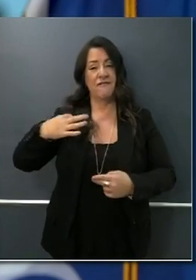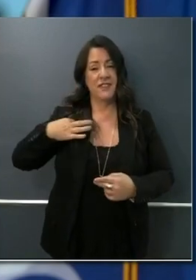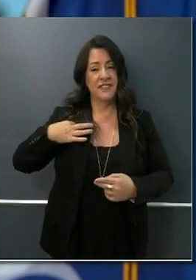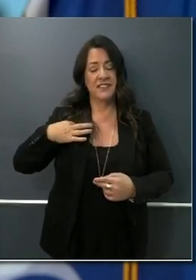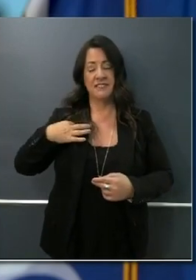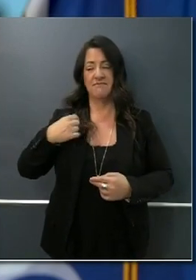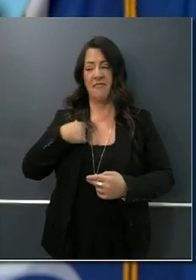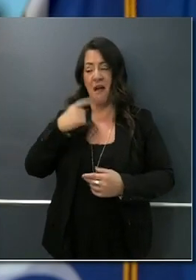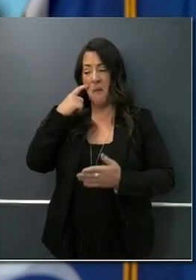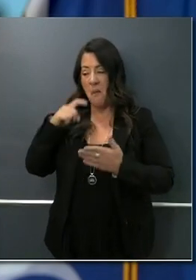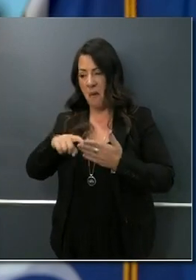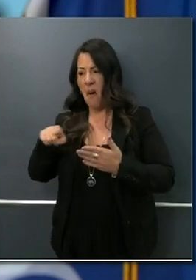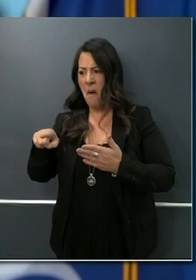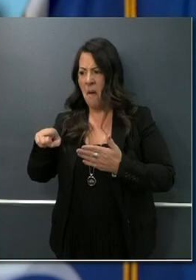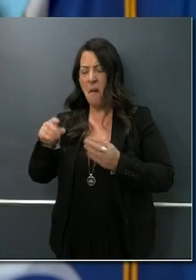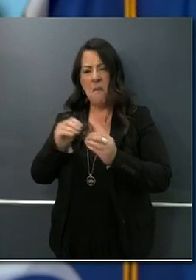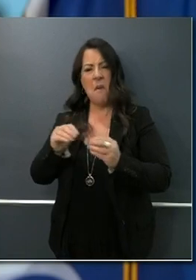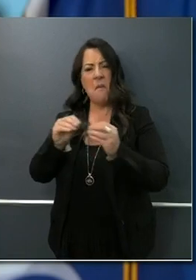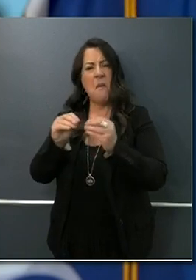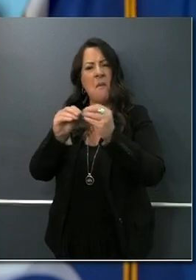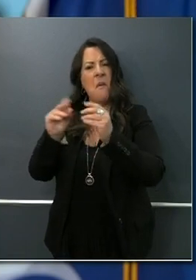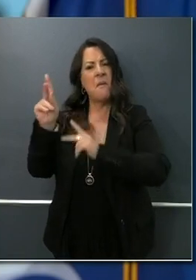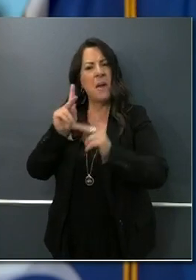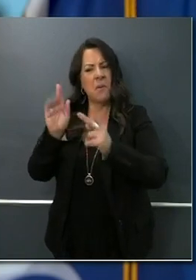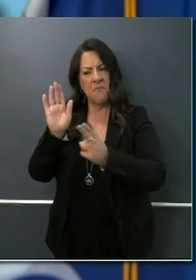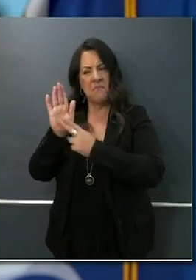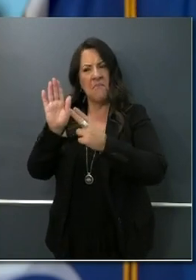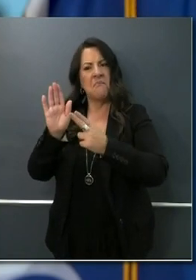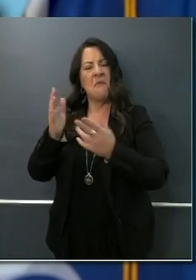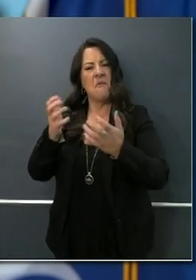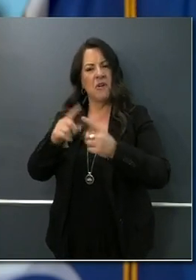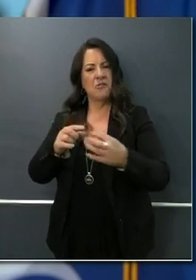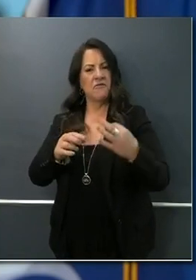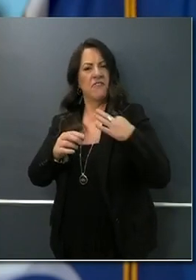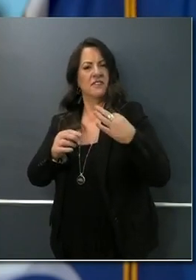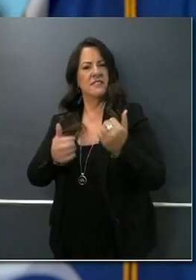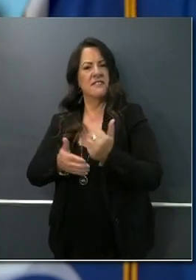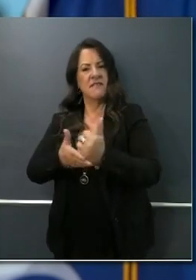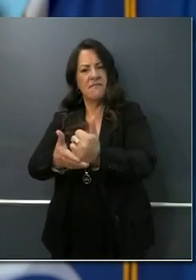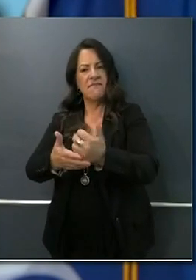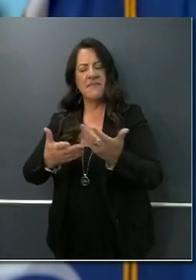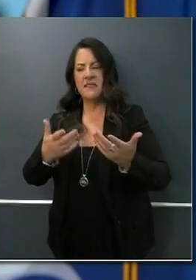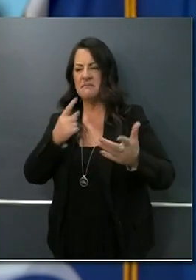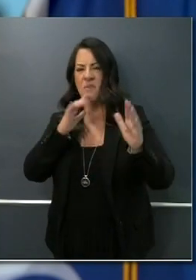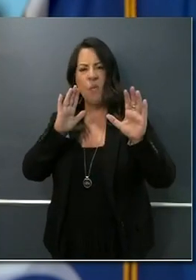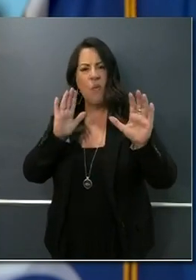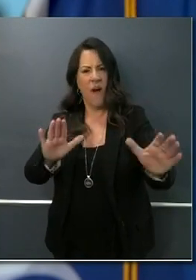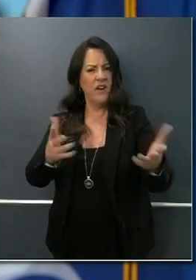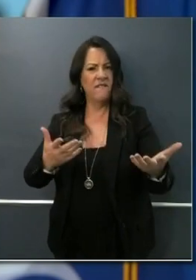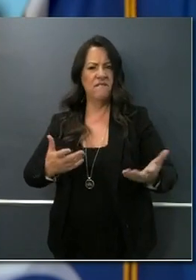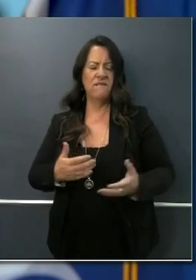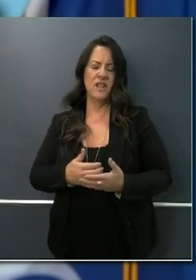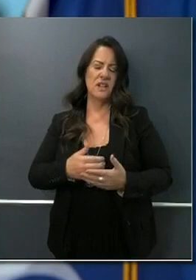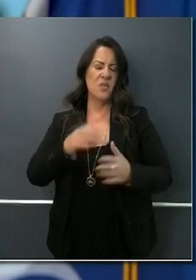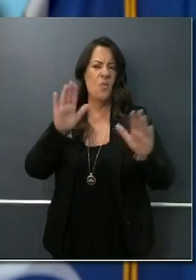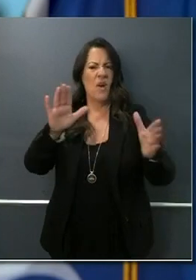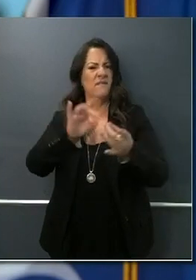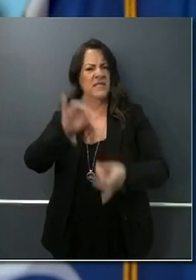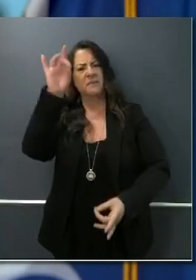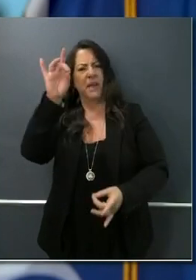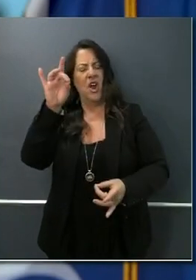continue to grow and continue to expand in terms of every part of this state, people